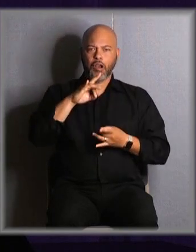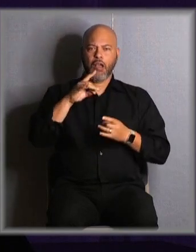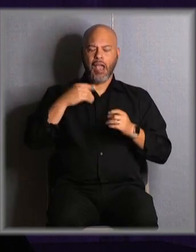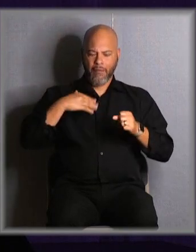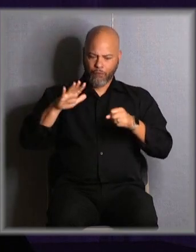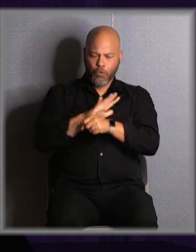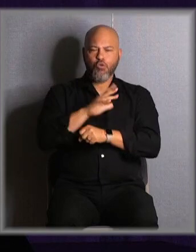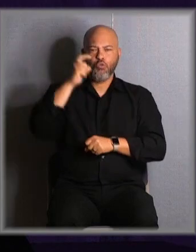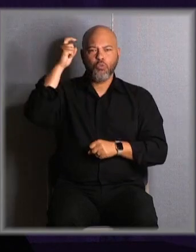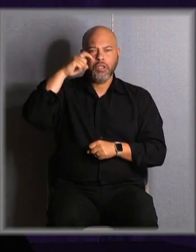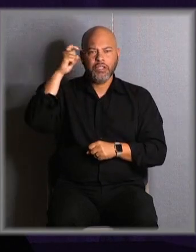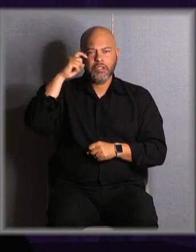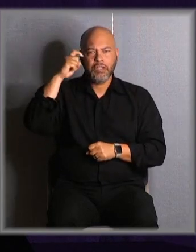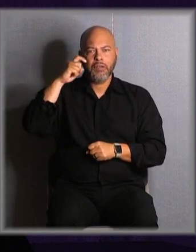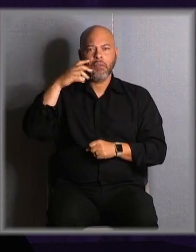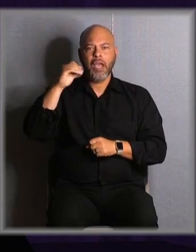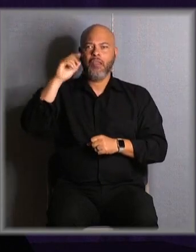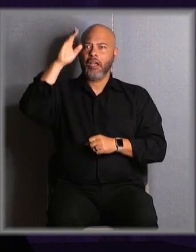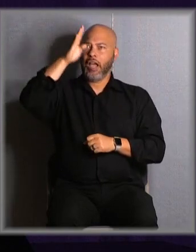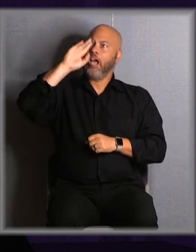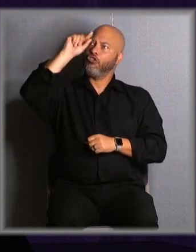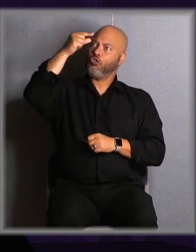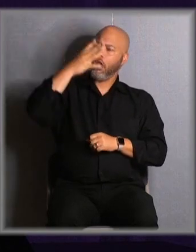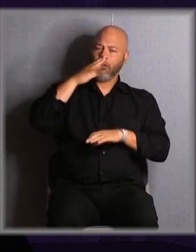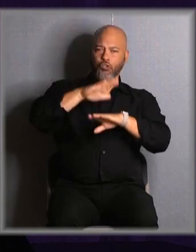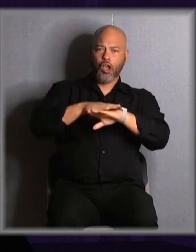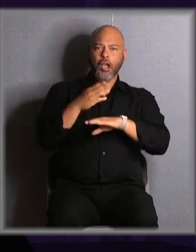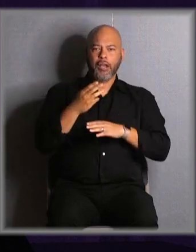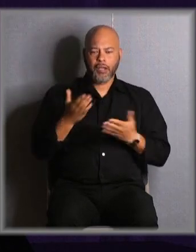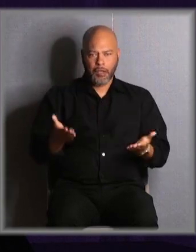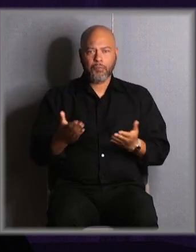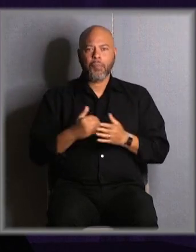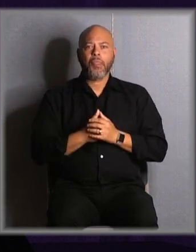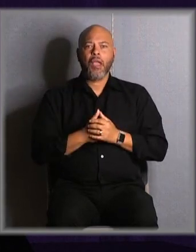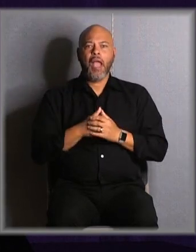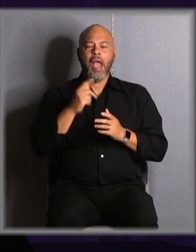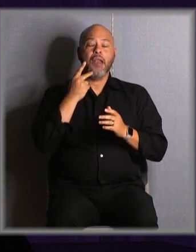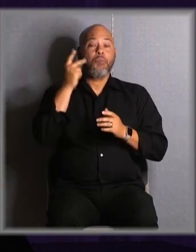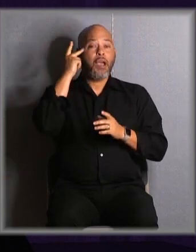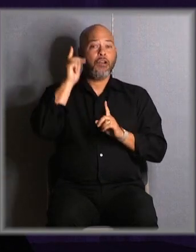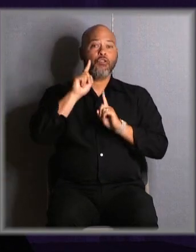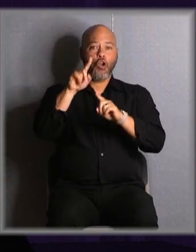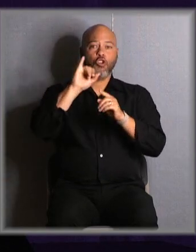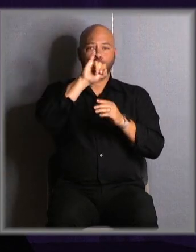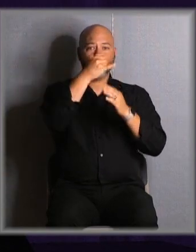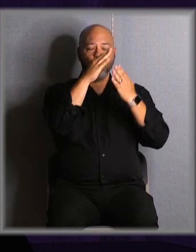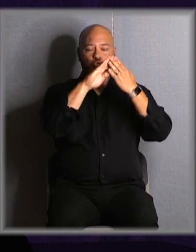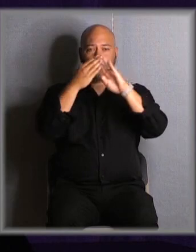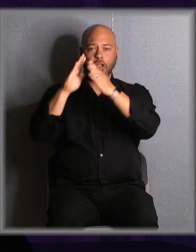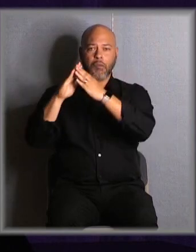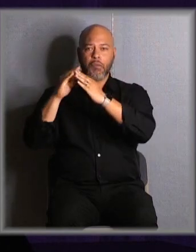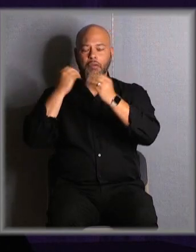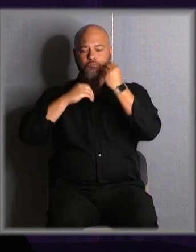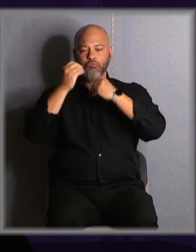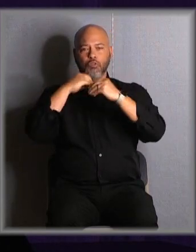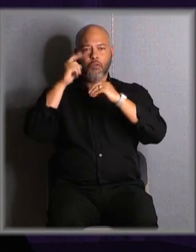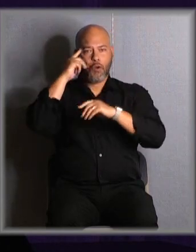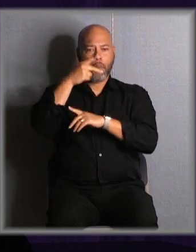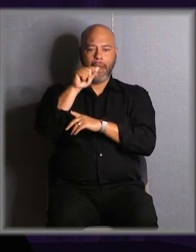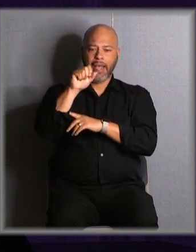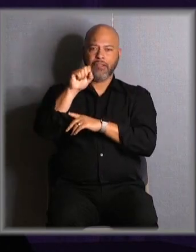wisdom, and the grace of God was upon him. Now his parents went to Jerusalem every year at the feast of the